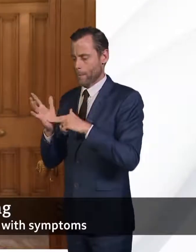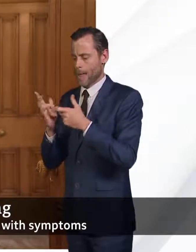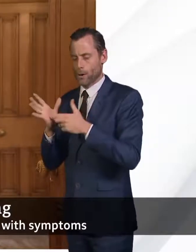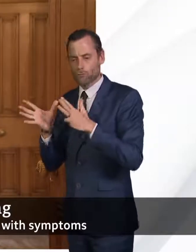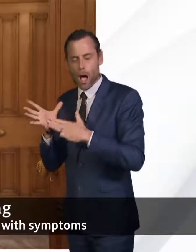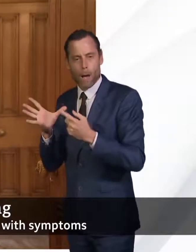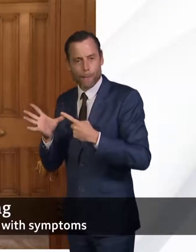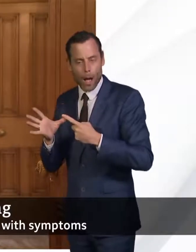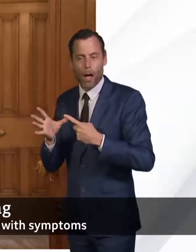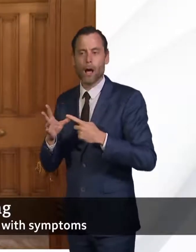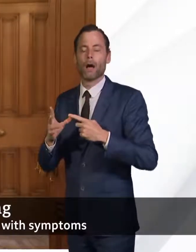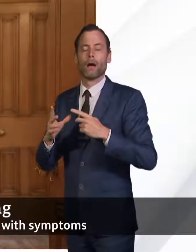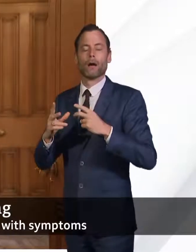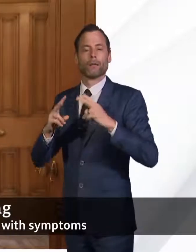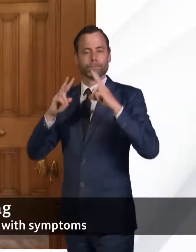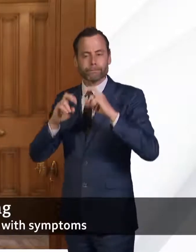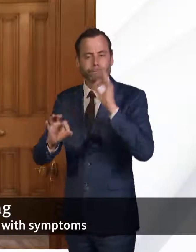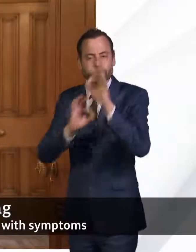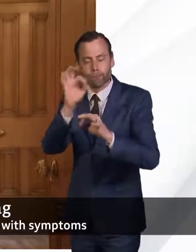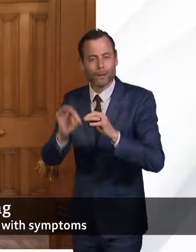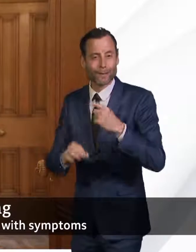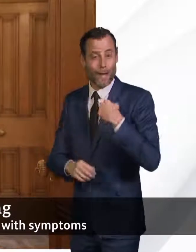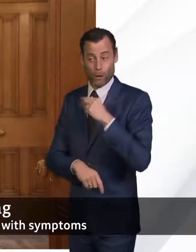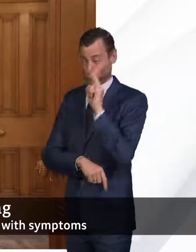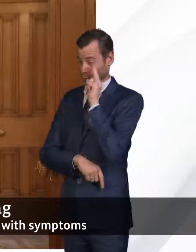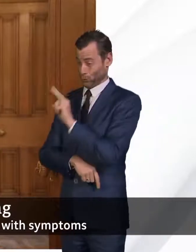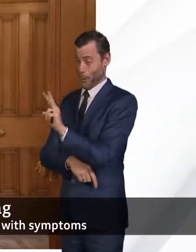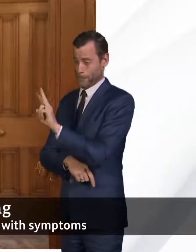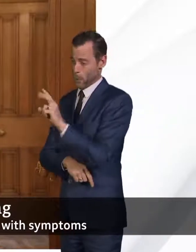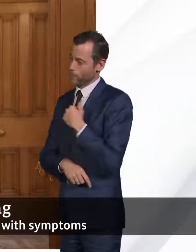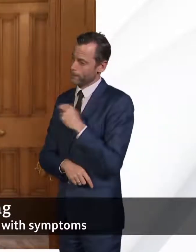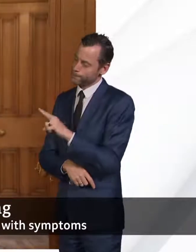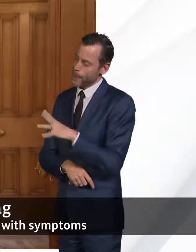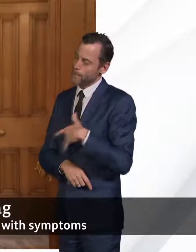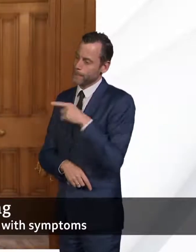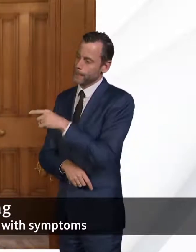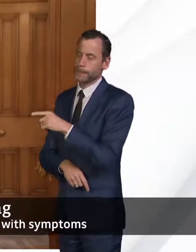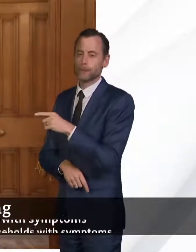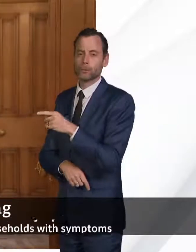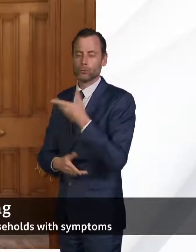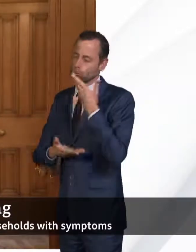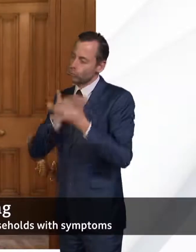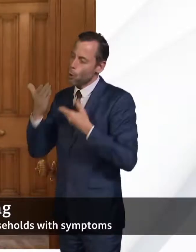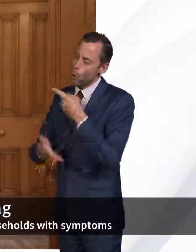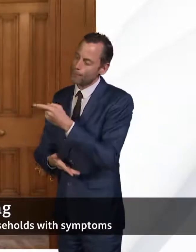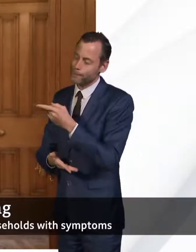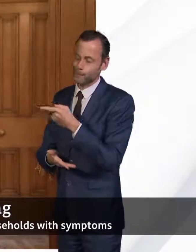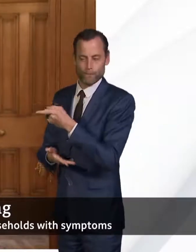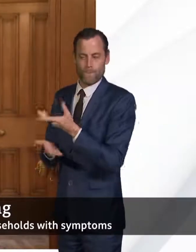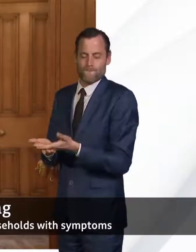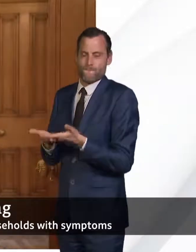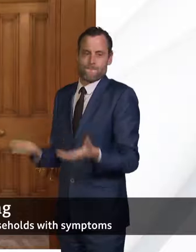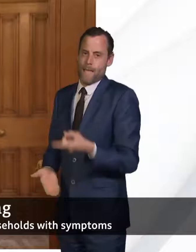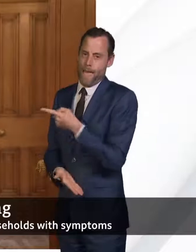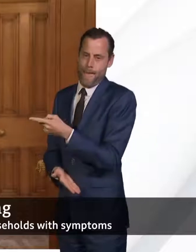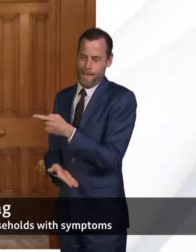objective journalistic assessment of the situation, but what we do have is constant focus on the